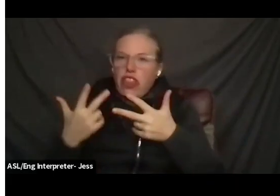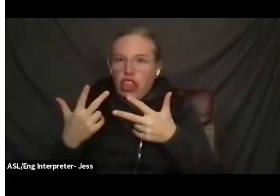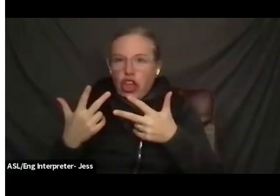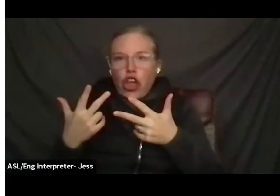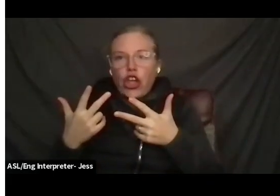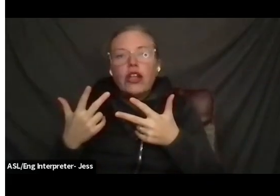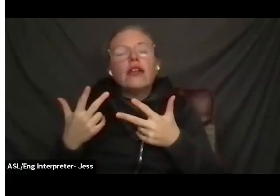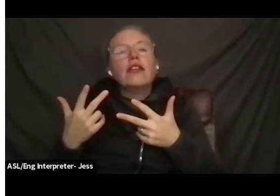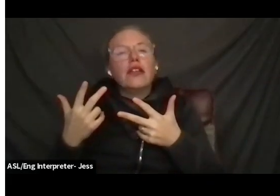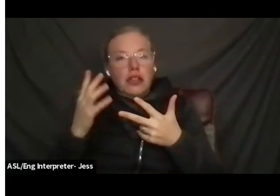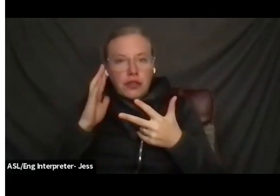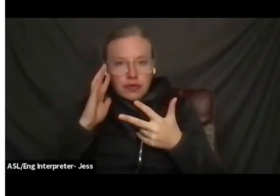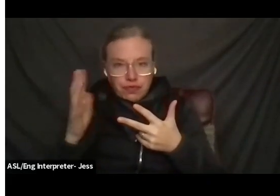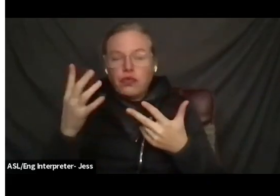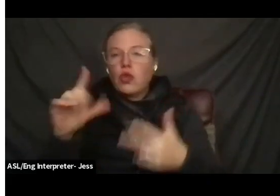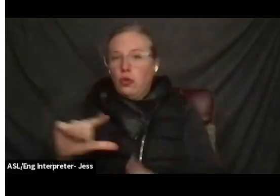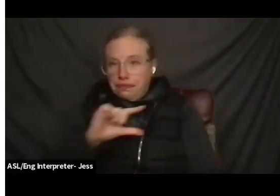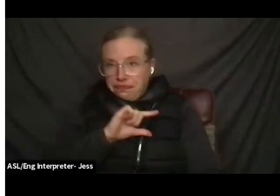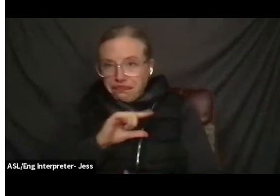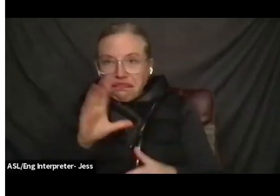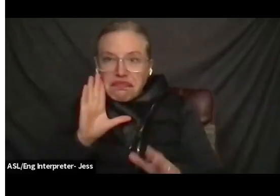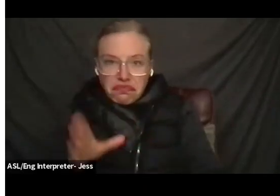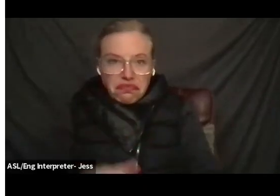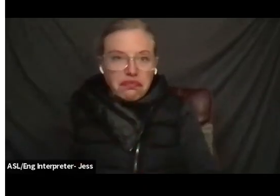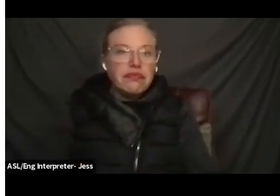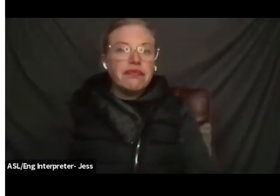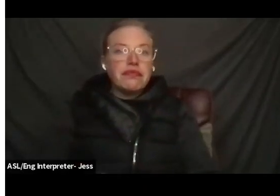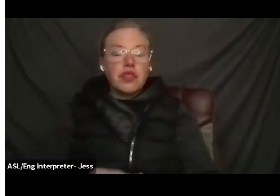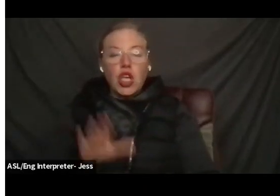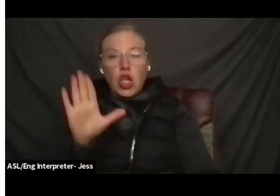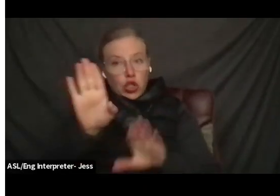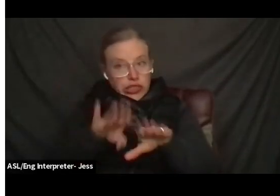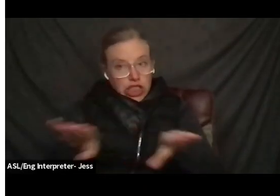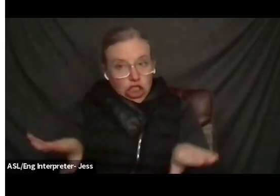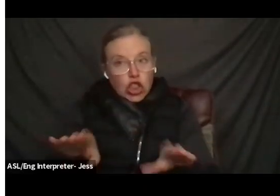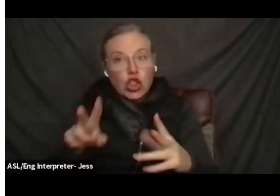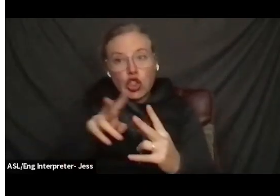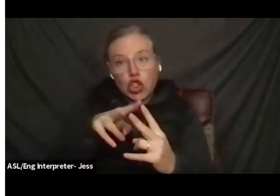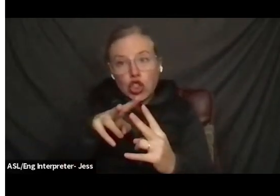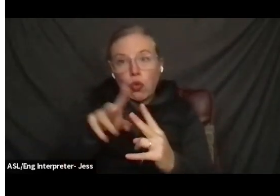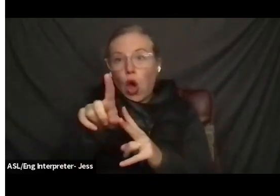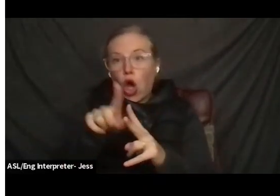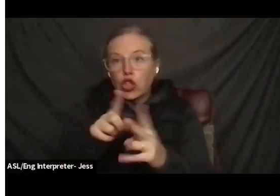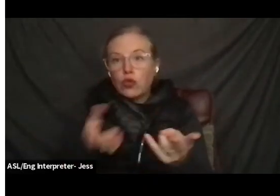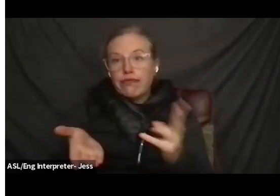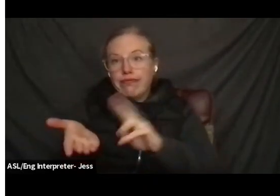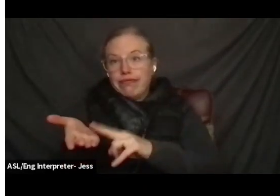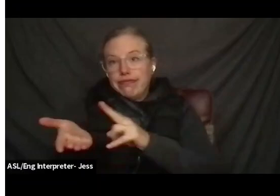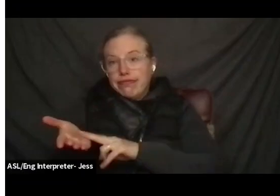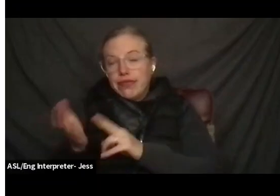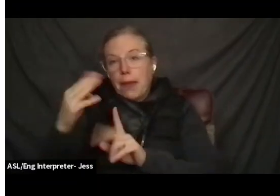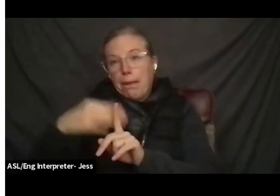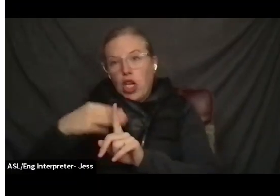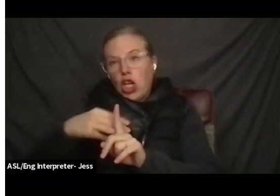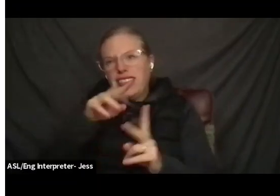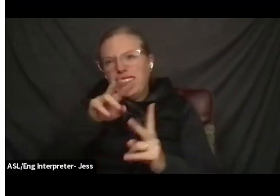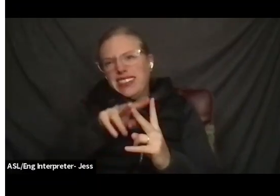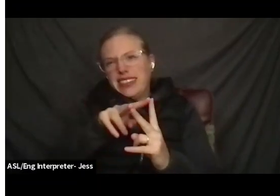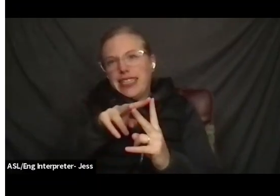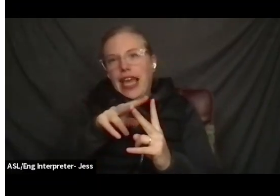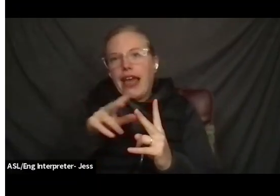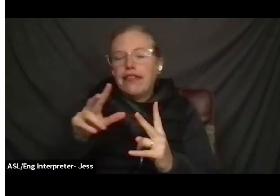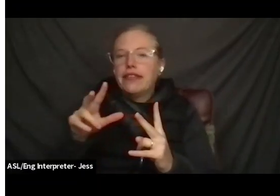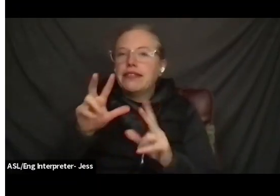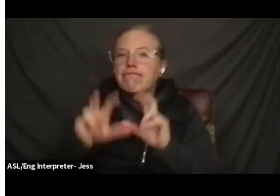and you would be eligible. Your children would then also need to sign the mortgage as they have an ownership interest